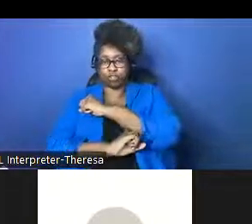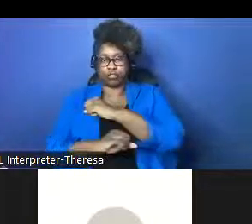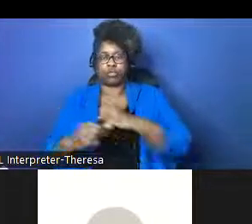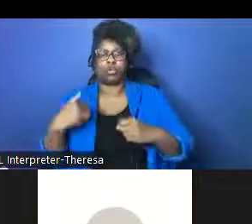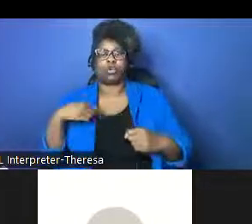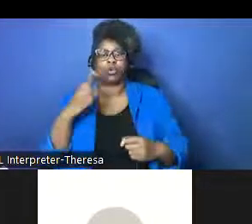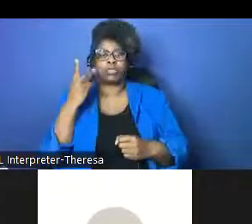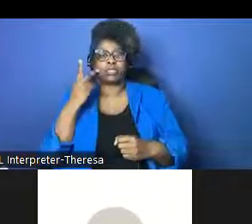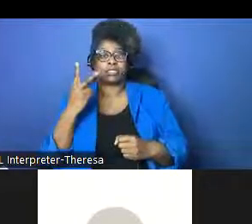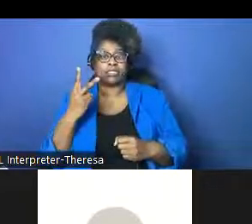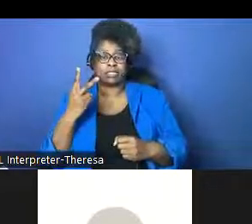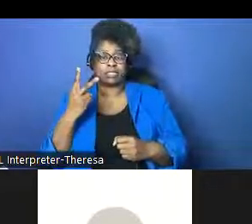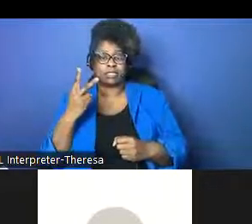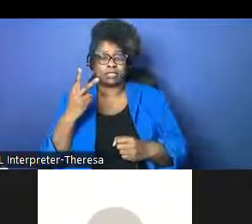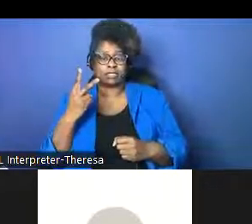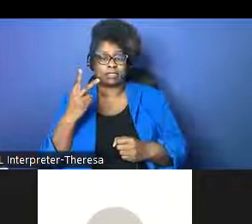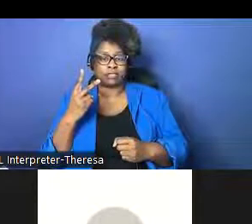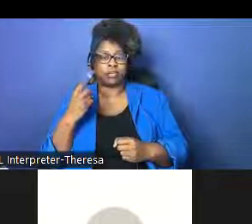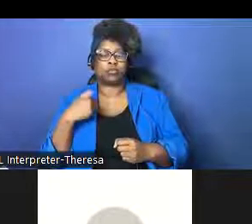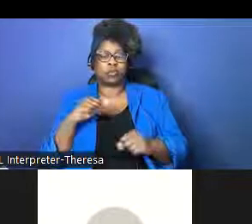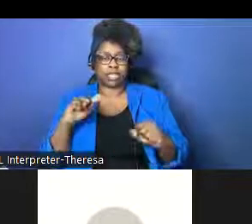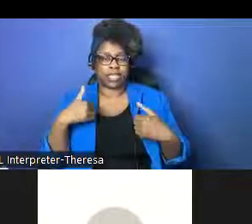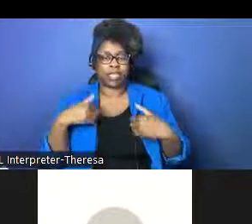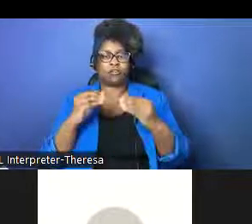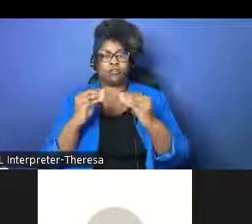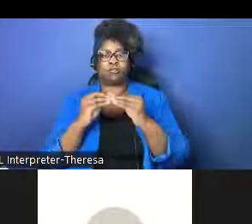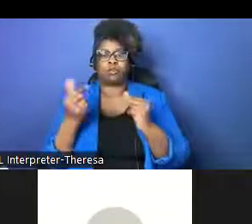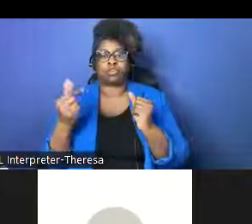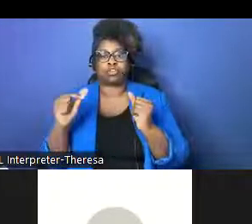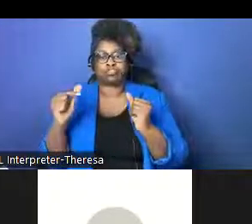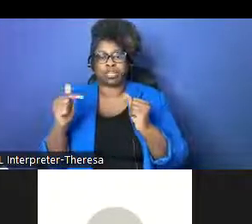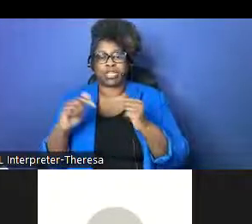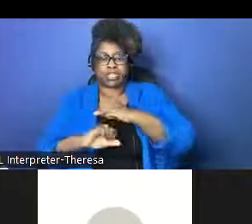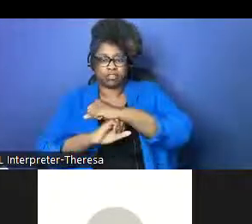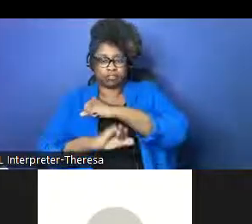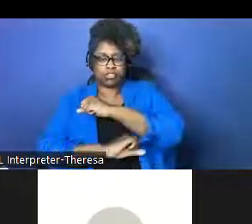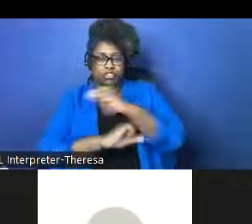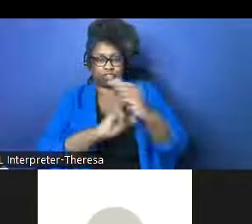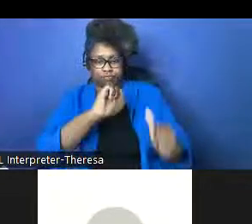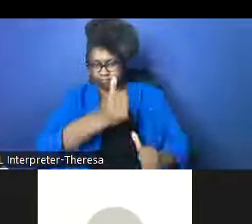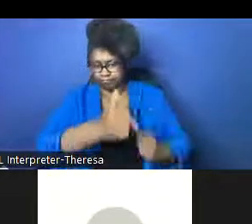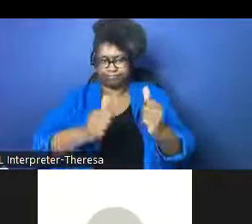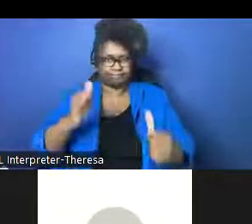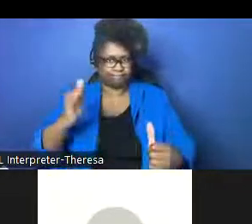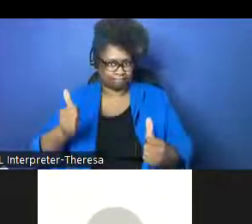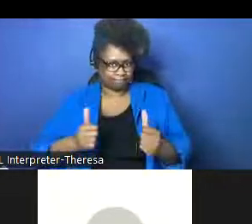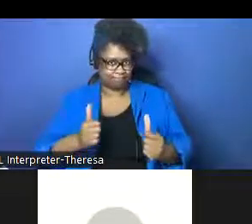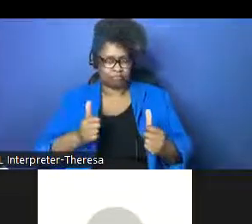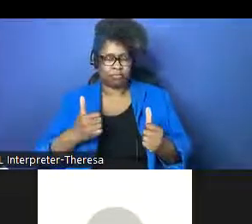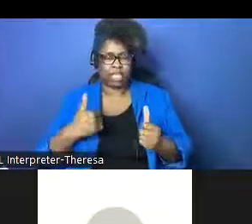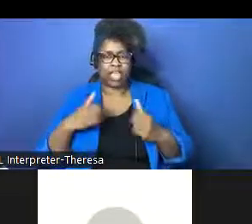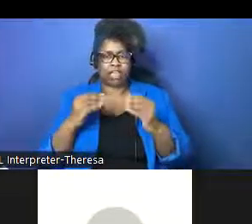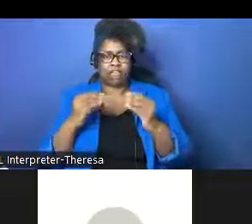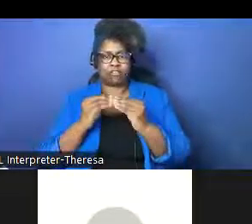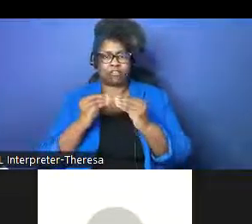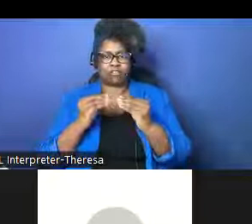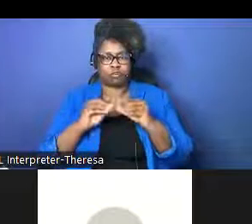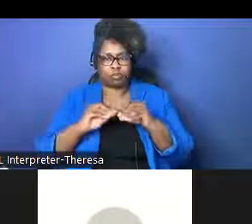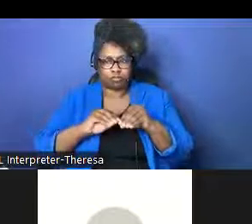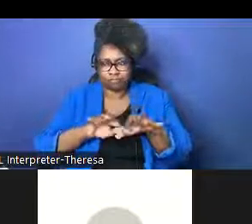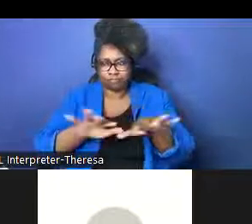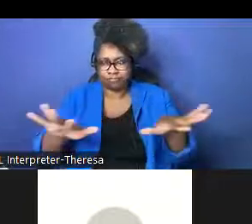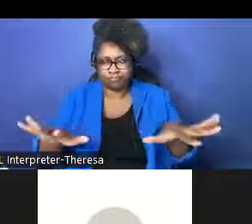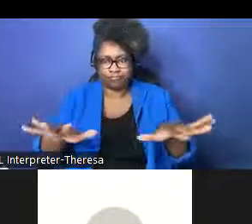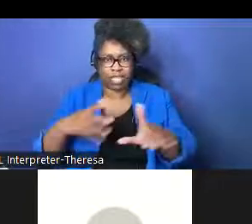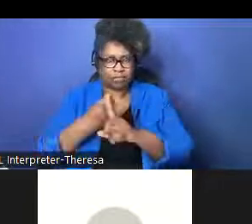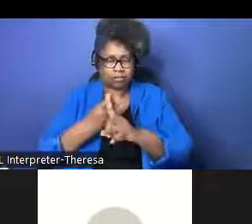see obviously that we can have a lot more green infrastructure sites. We can have a greater footprint of these projects and